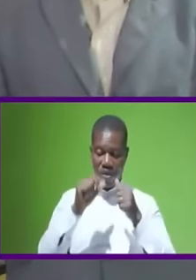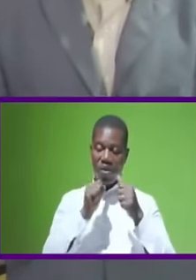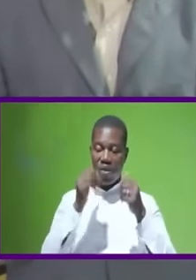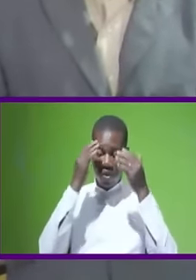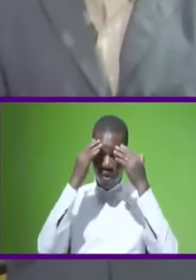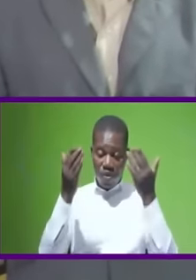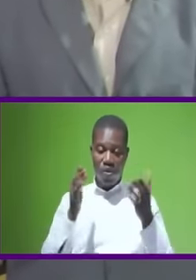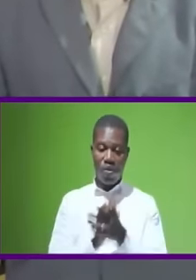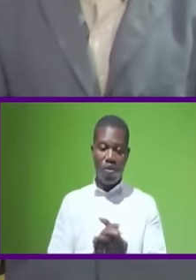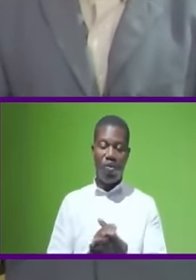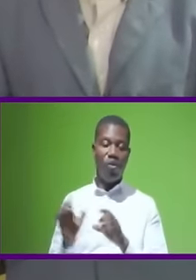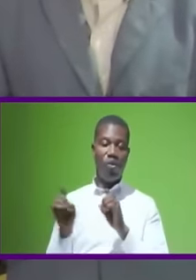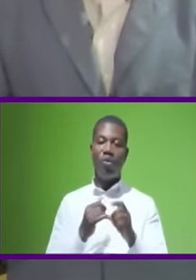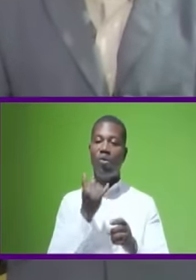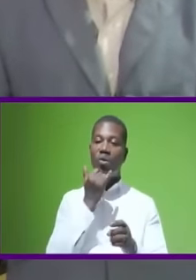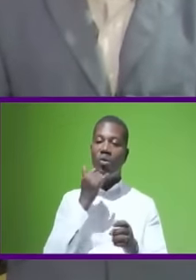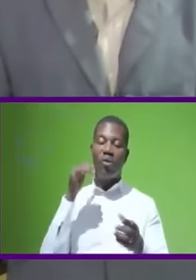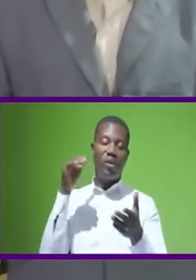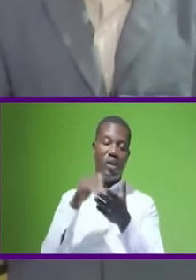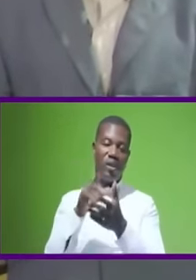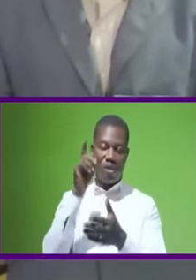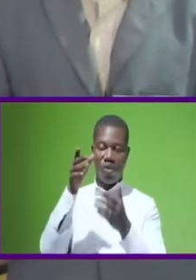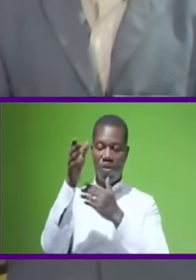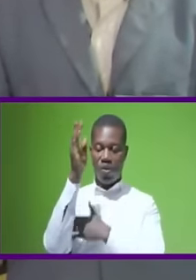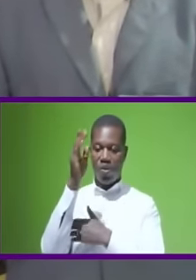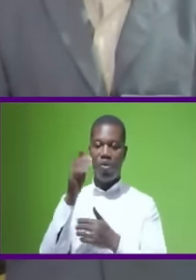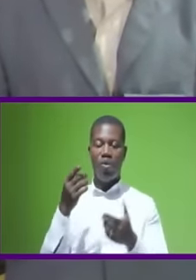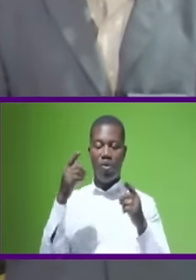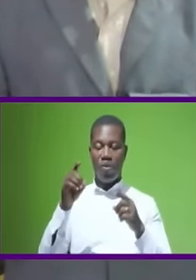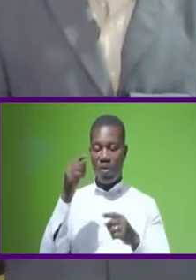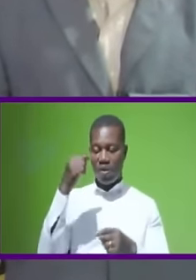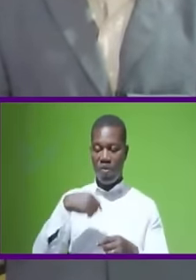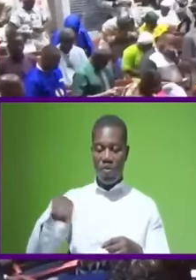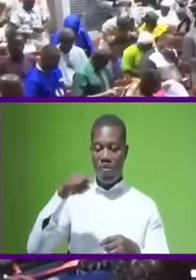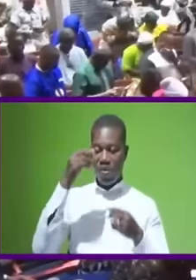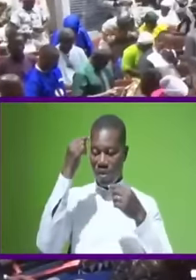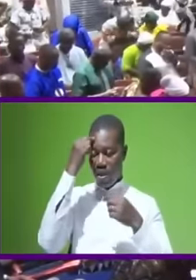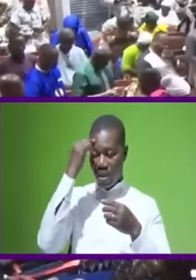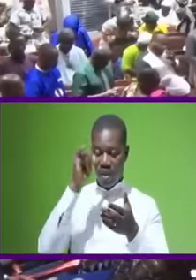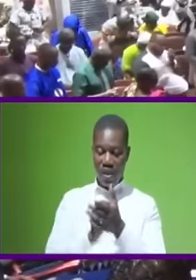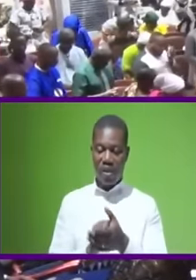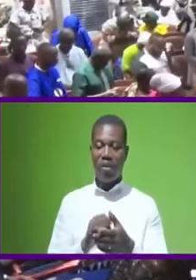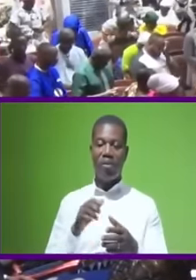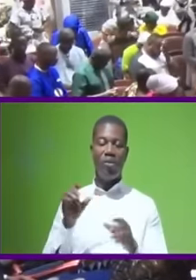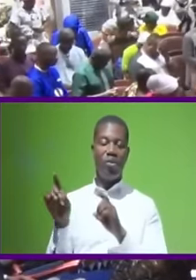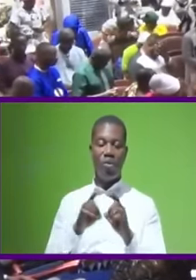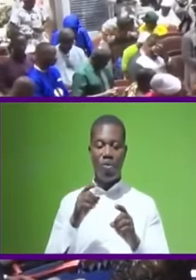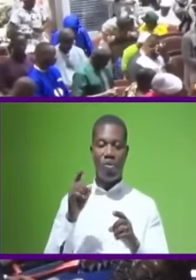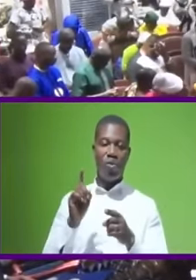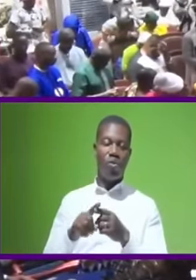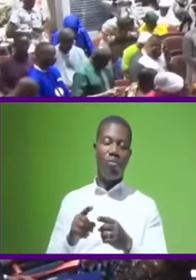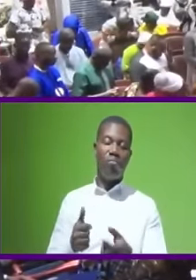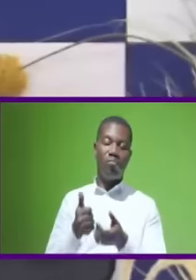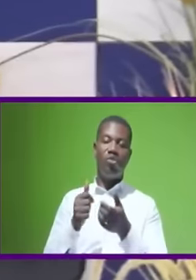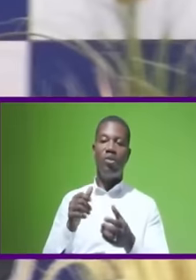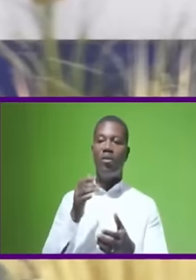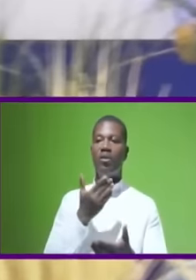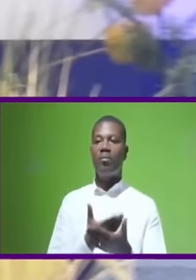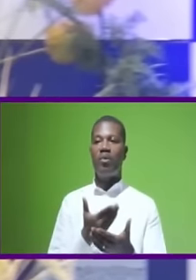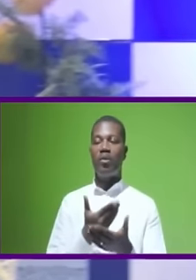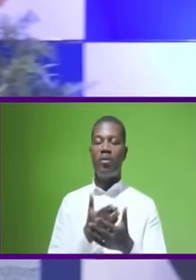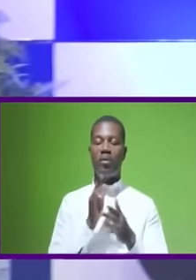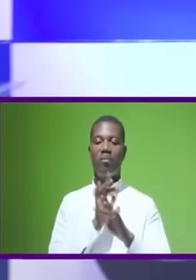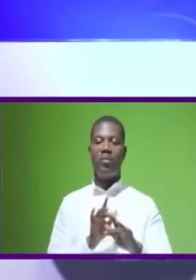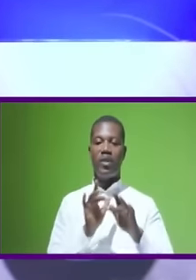yatuma ya tiao wabra ye susu sa ye didi obi yesra pa chao